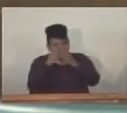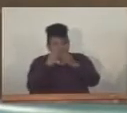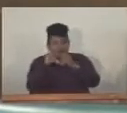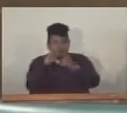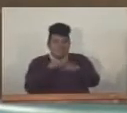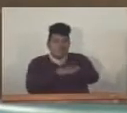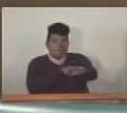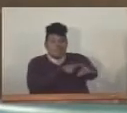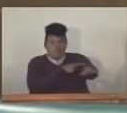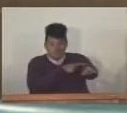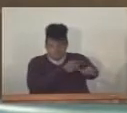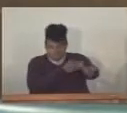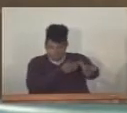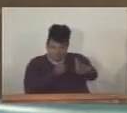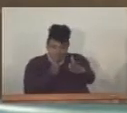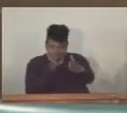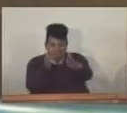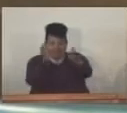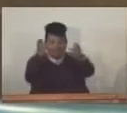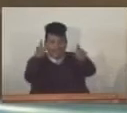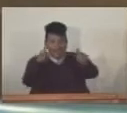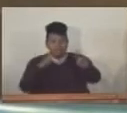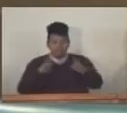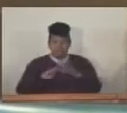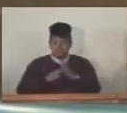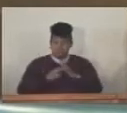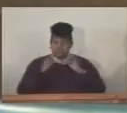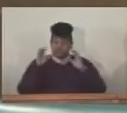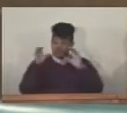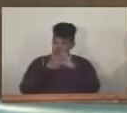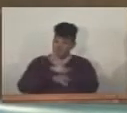path. We didn't get here overnight.